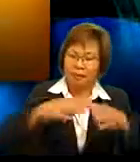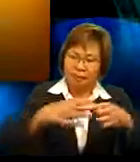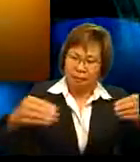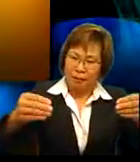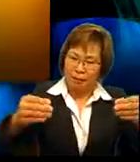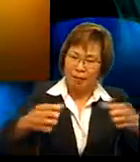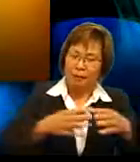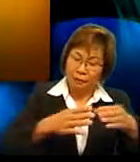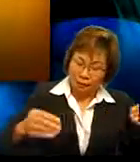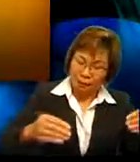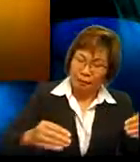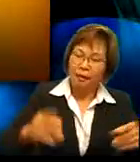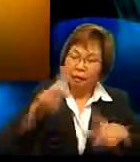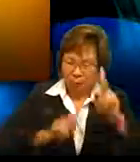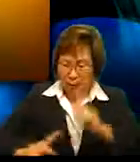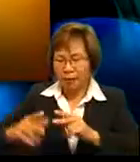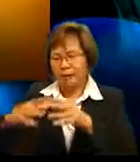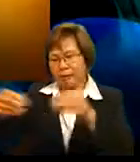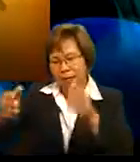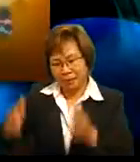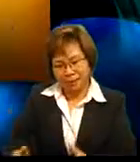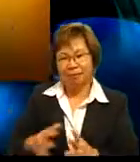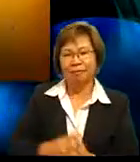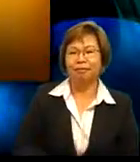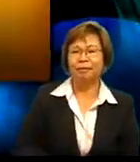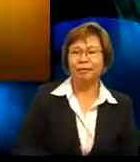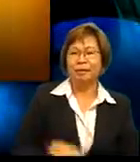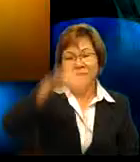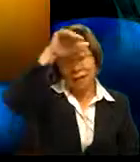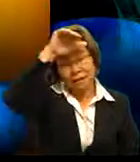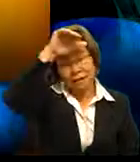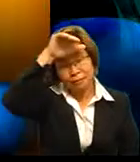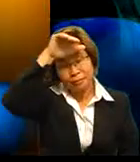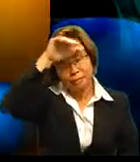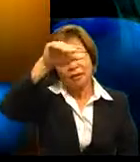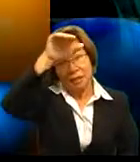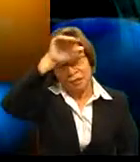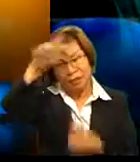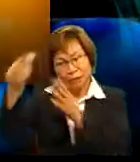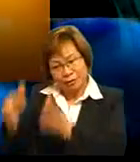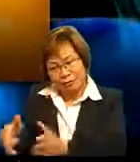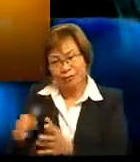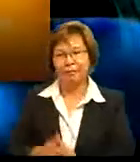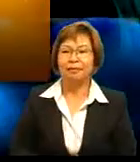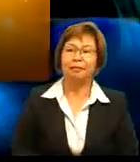Japan, and the people are called Japanese. Egypt, they are called Egyptians.